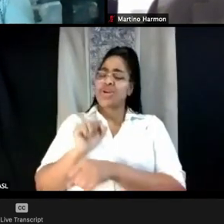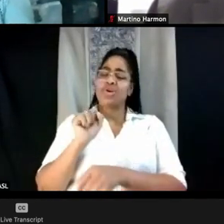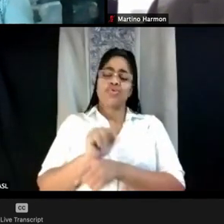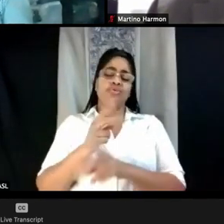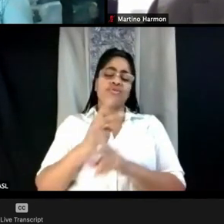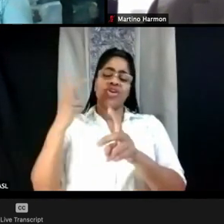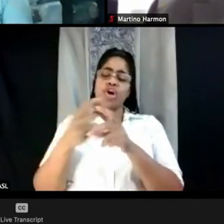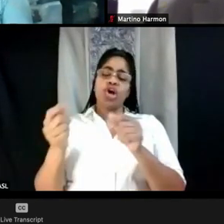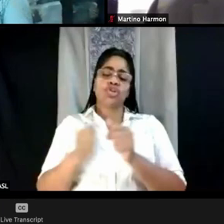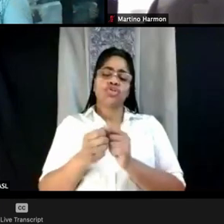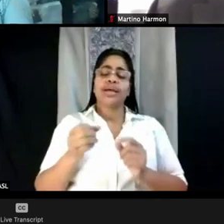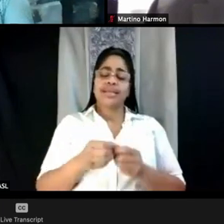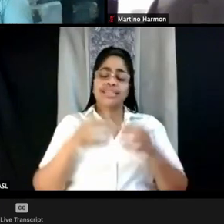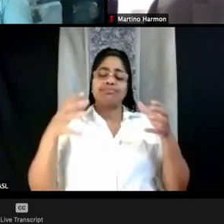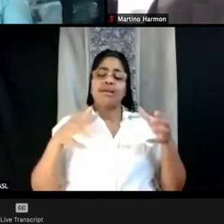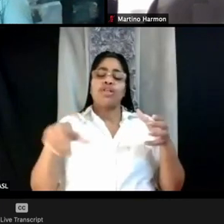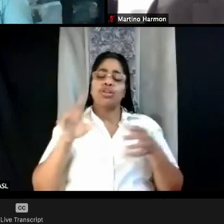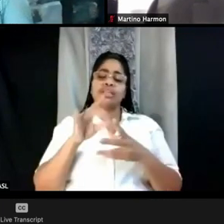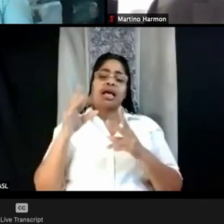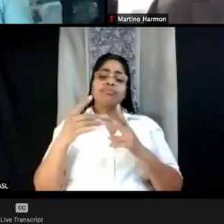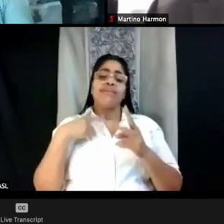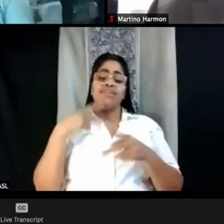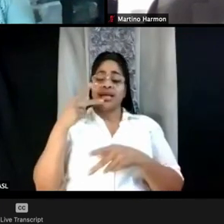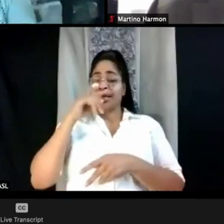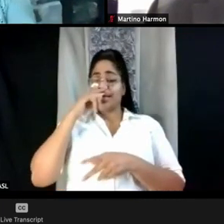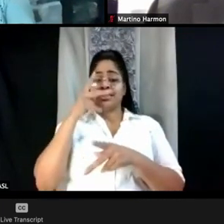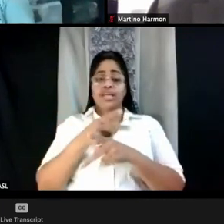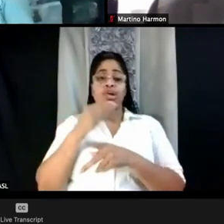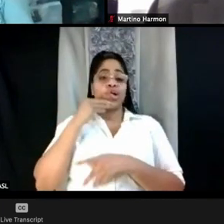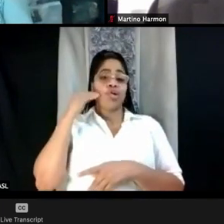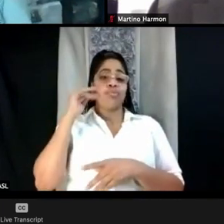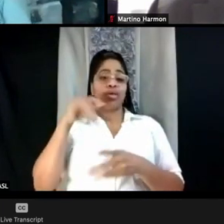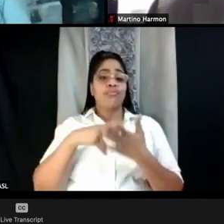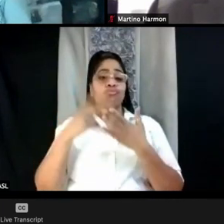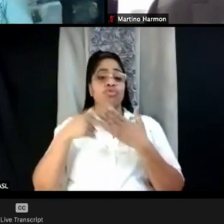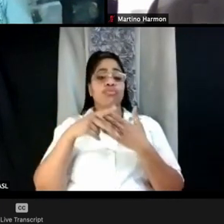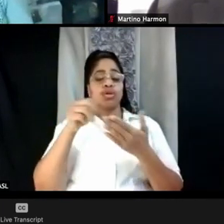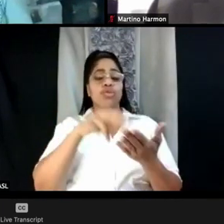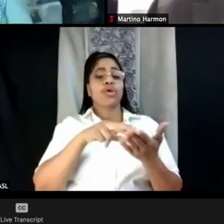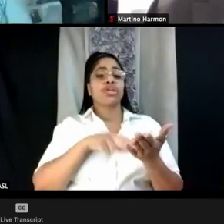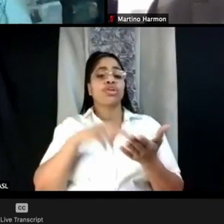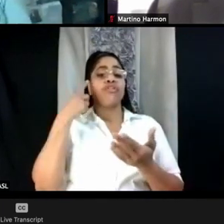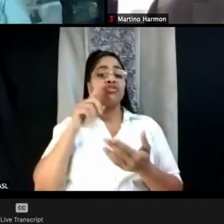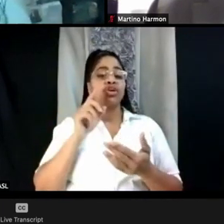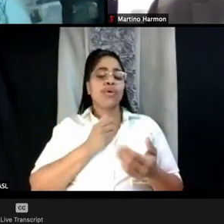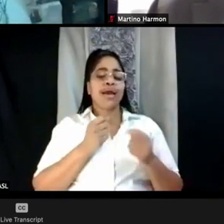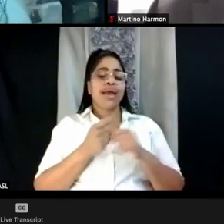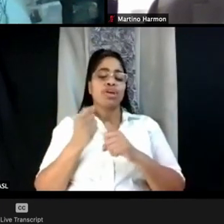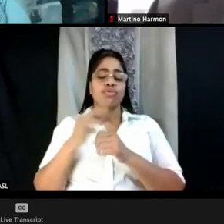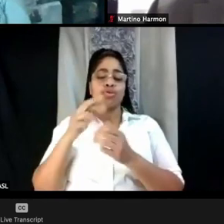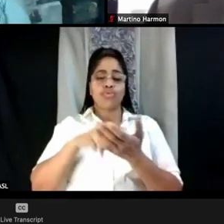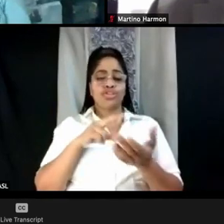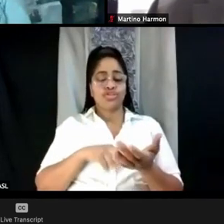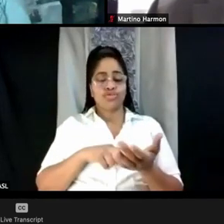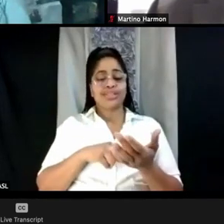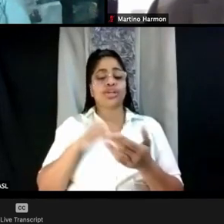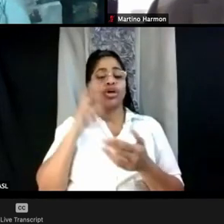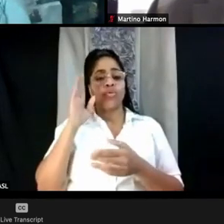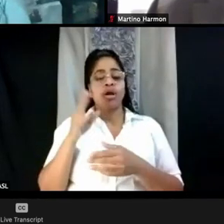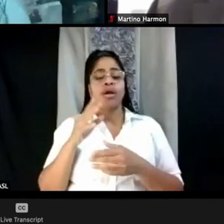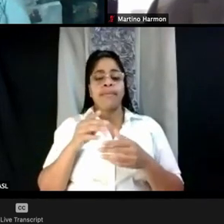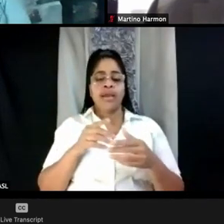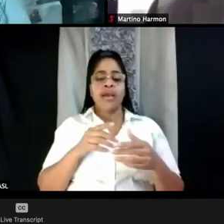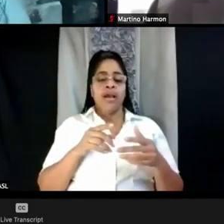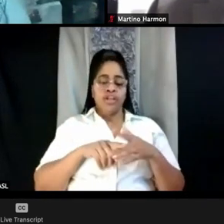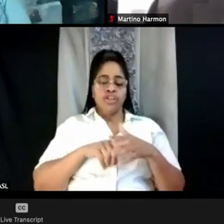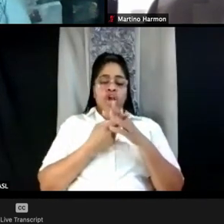options. First, we have Kids Care at Home, and this is a program that you can register for. Our annual registration will be going up in a couple